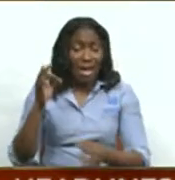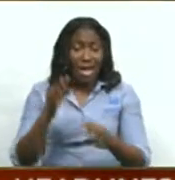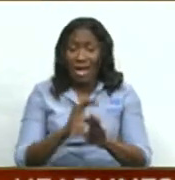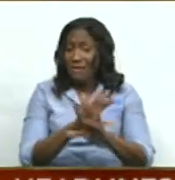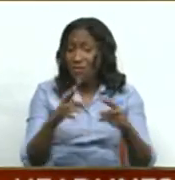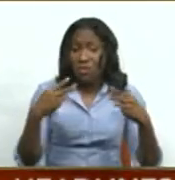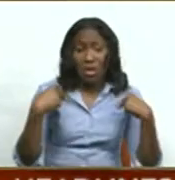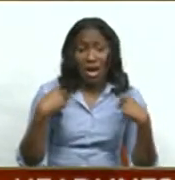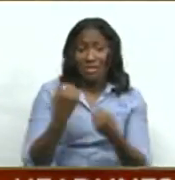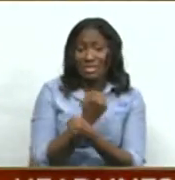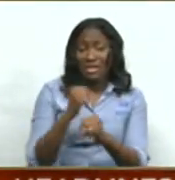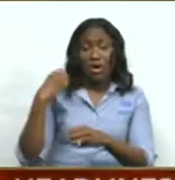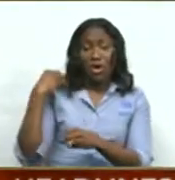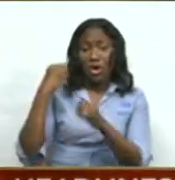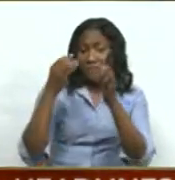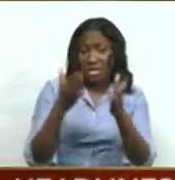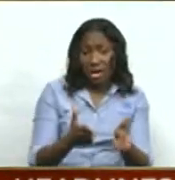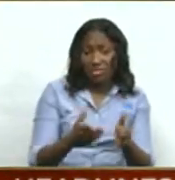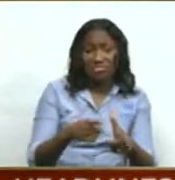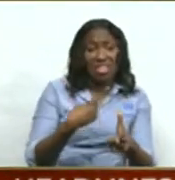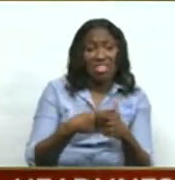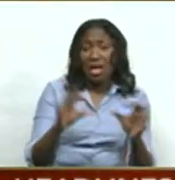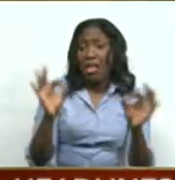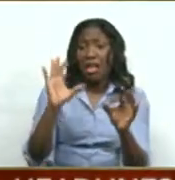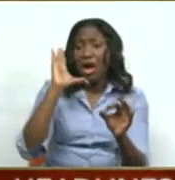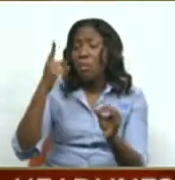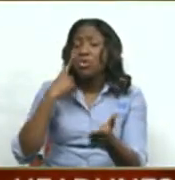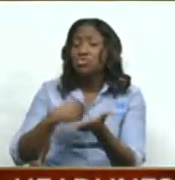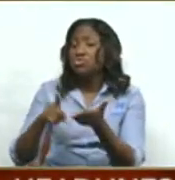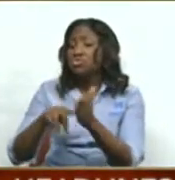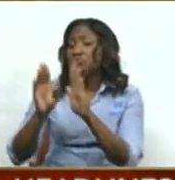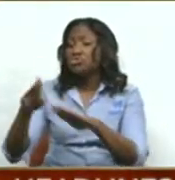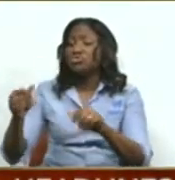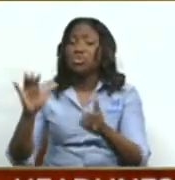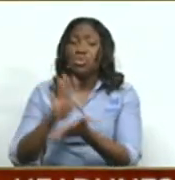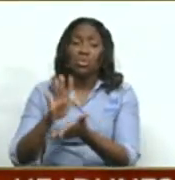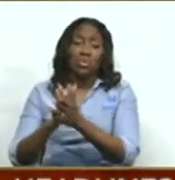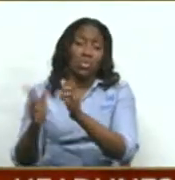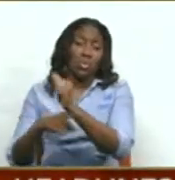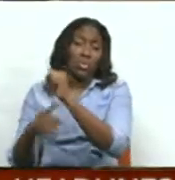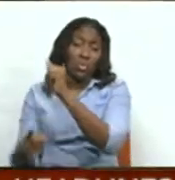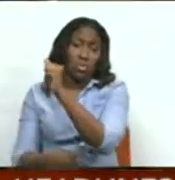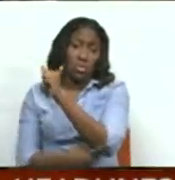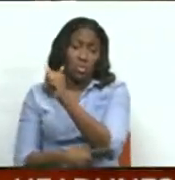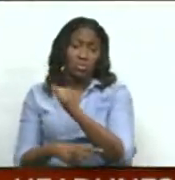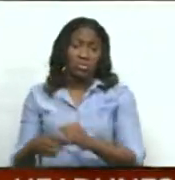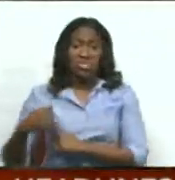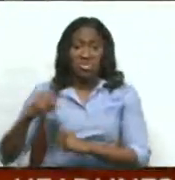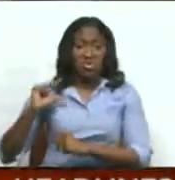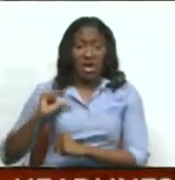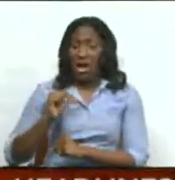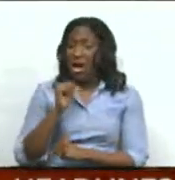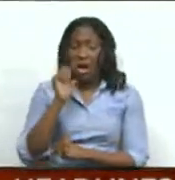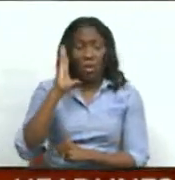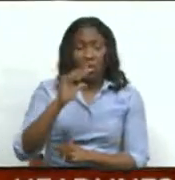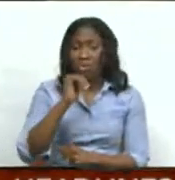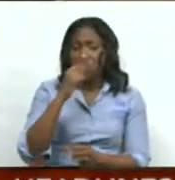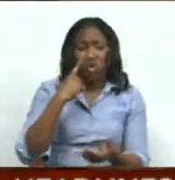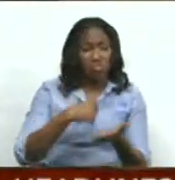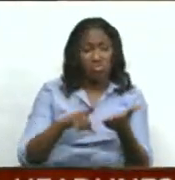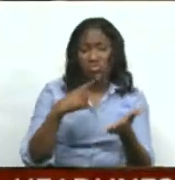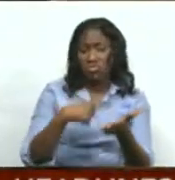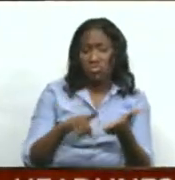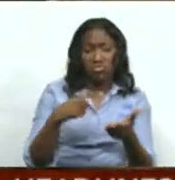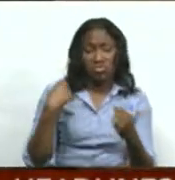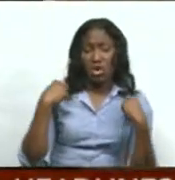cases, then it's not done, as even the contracted security guards will not do it without them. Put simply by a school safety